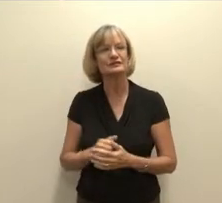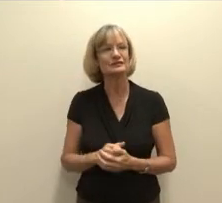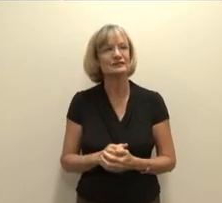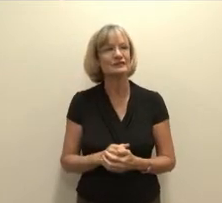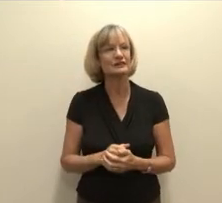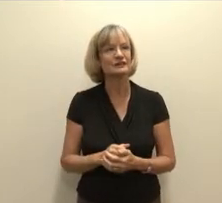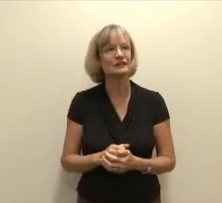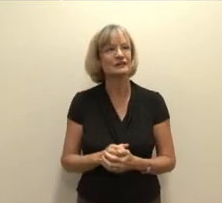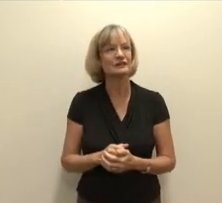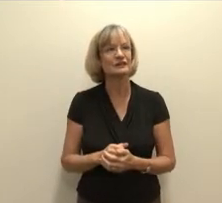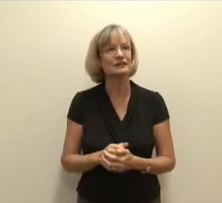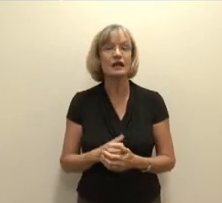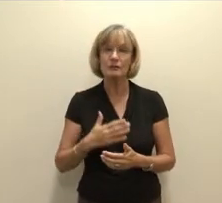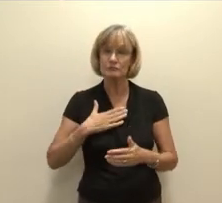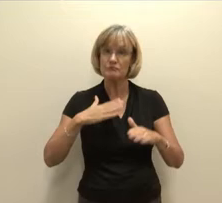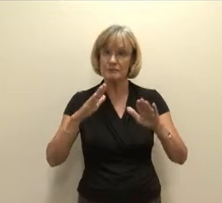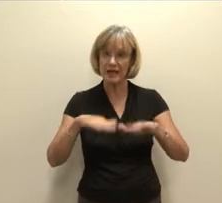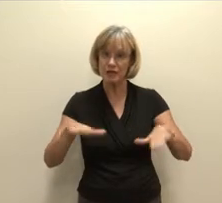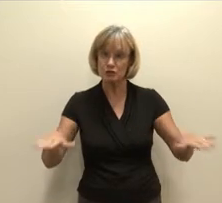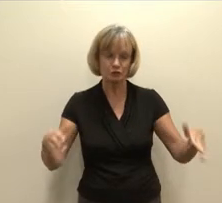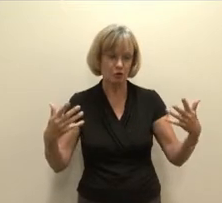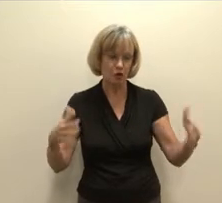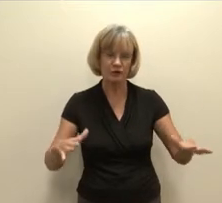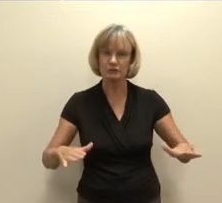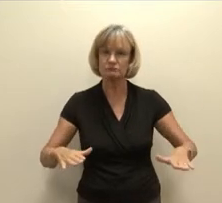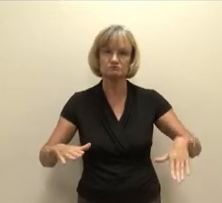Although I've gotten all of my children out of Waco ISD,